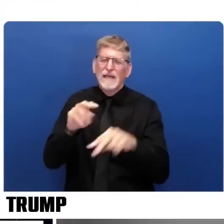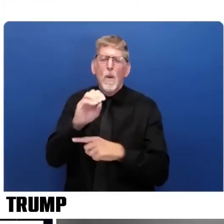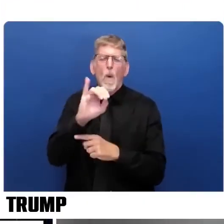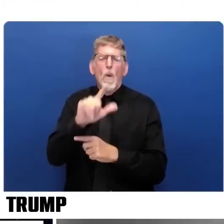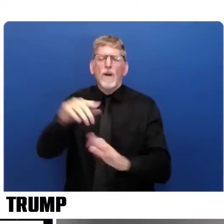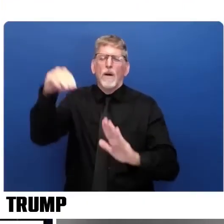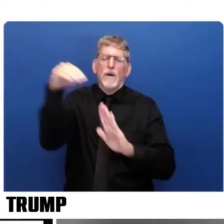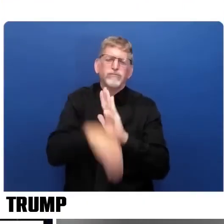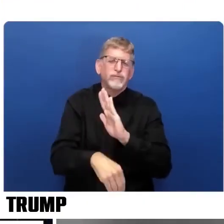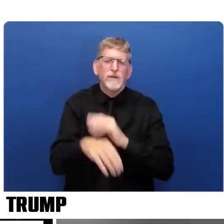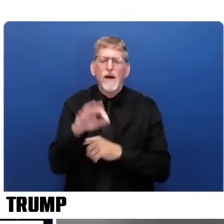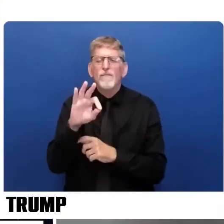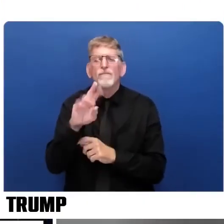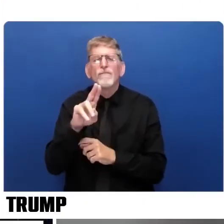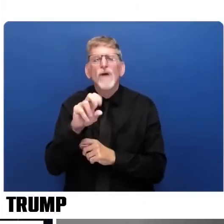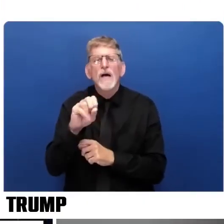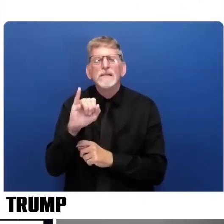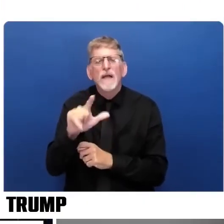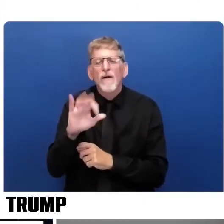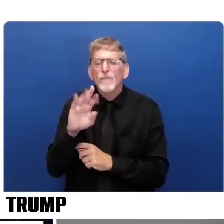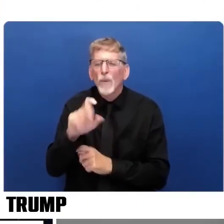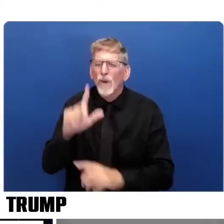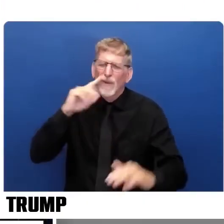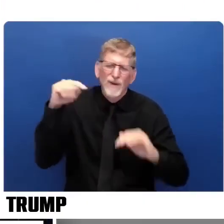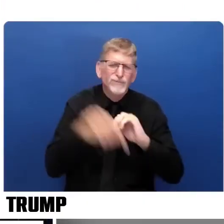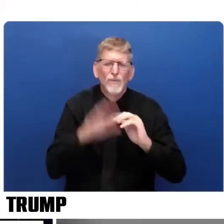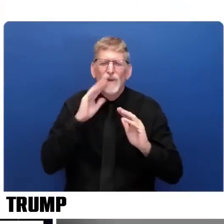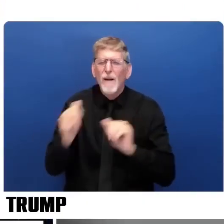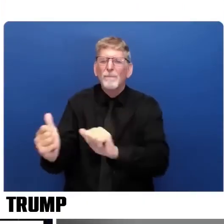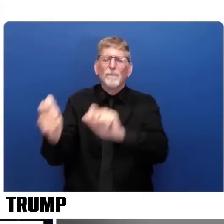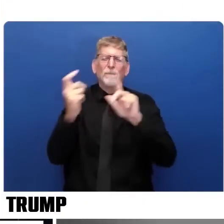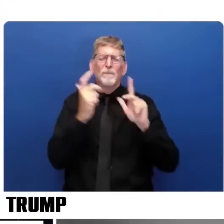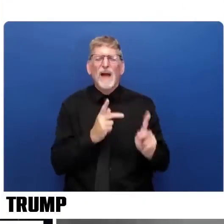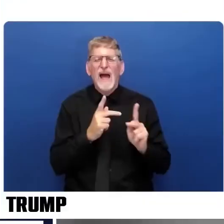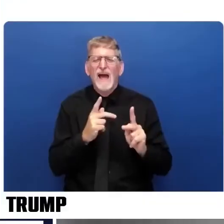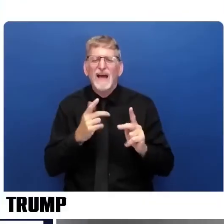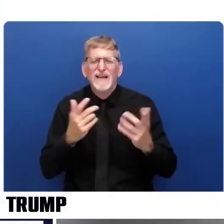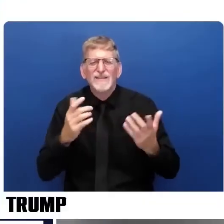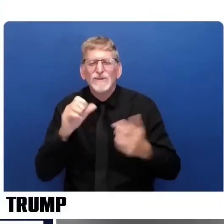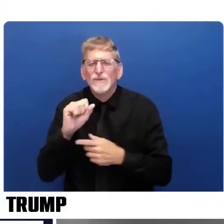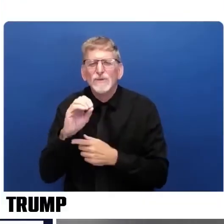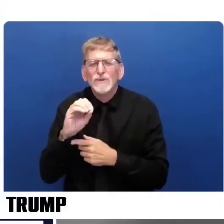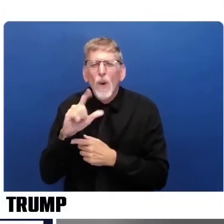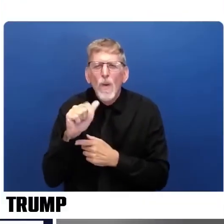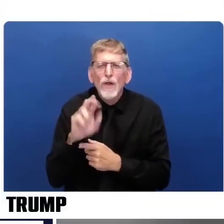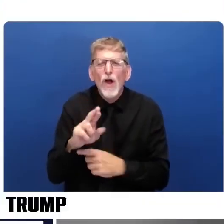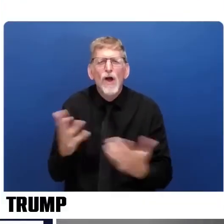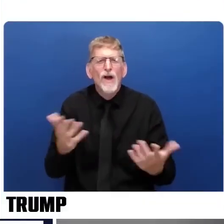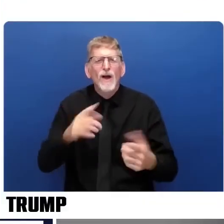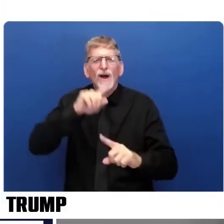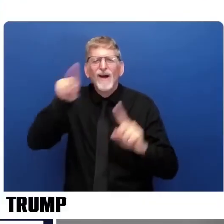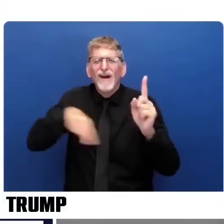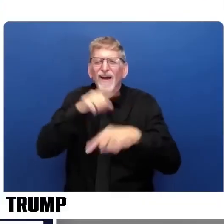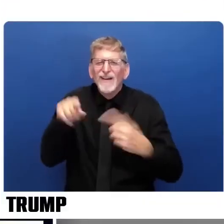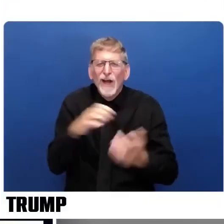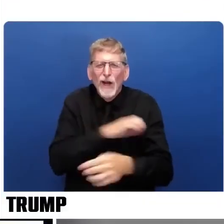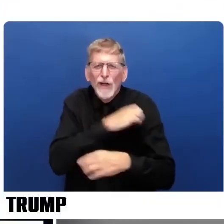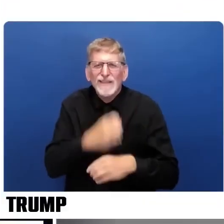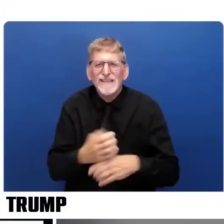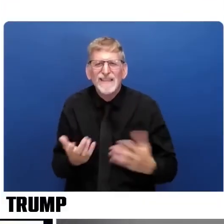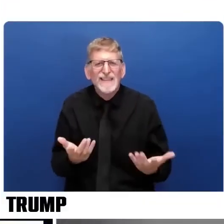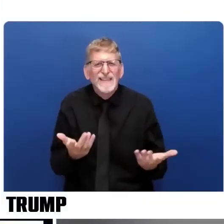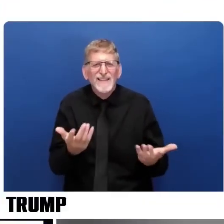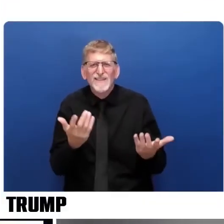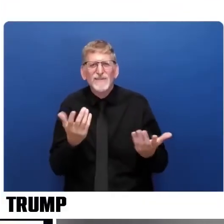to solar, where they need a whole desert to get some energy to come out of it. You ever see a solar plant? By the way, I'm a big fan of solar, but